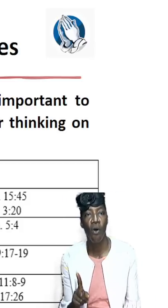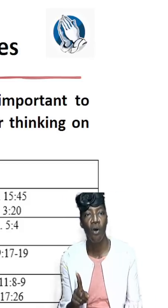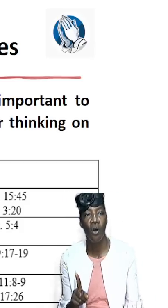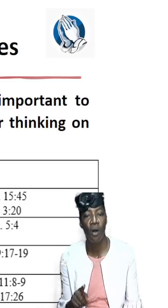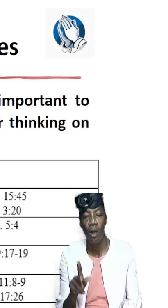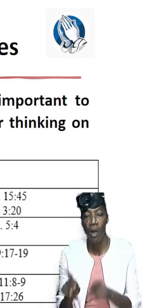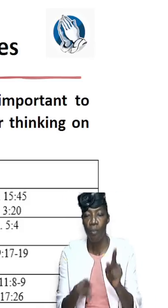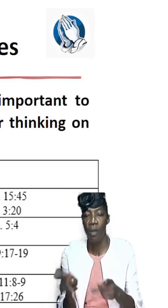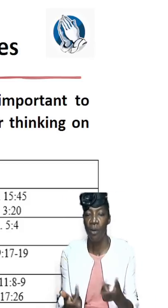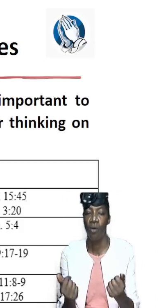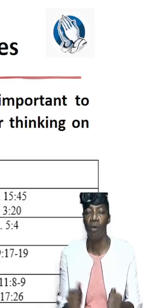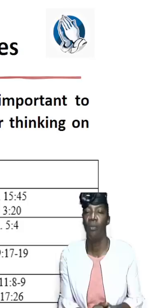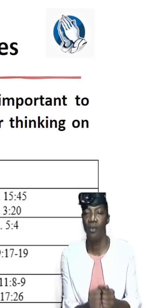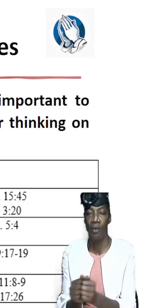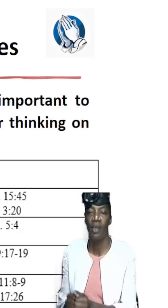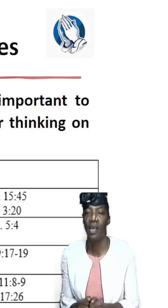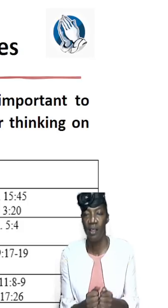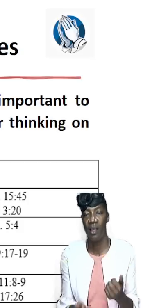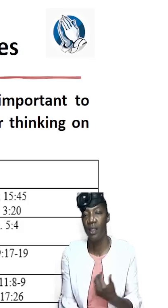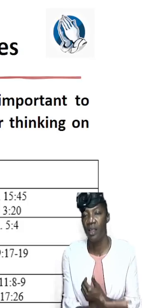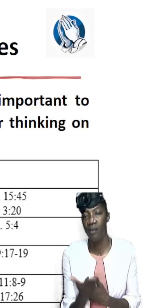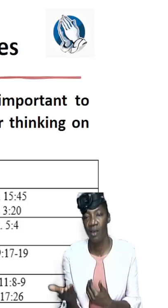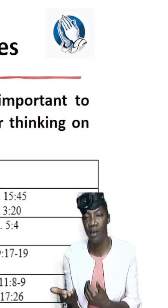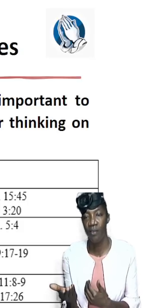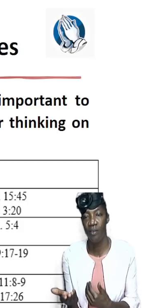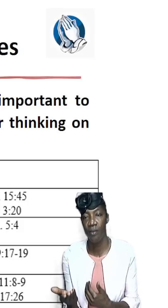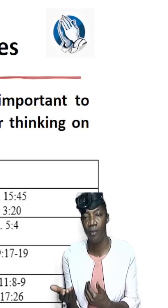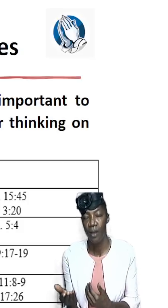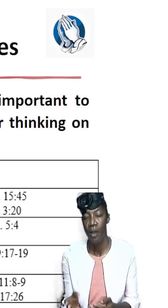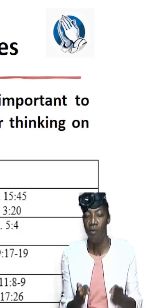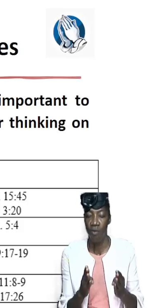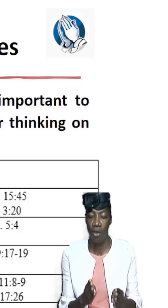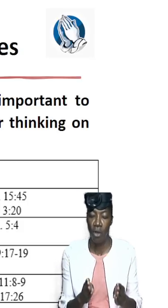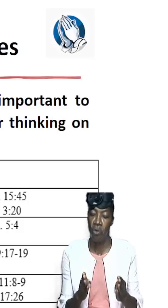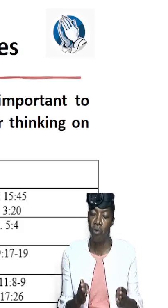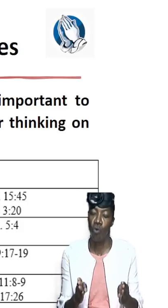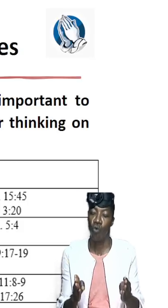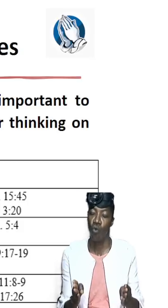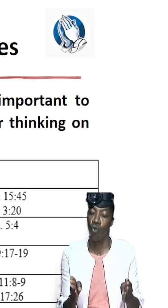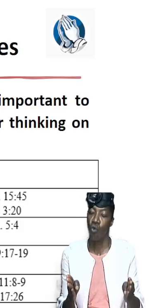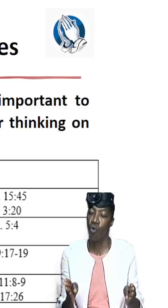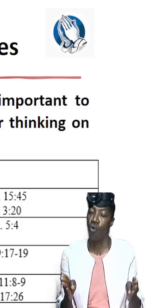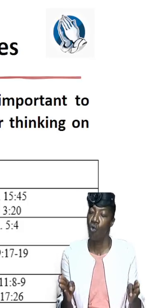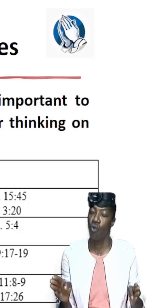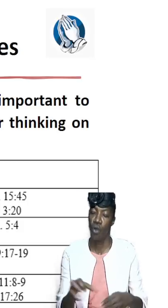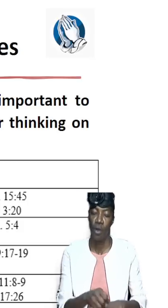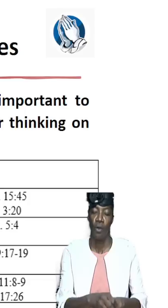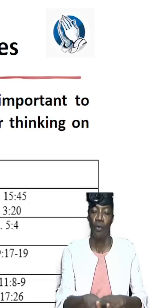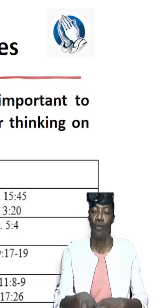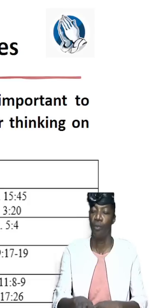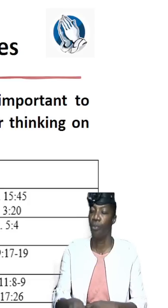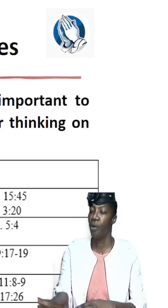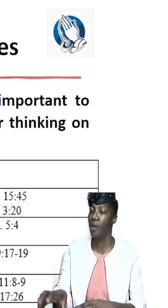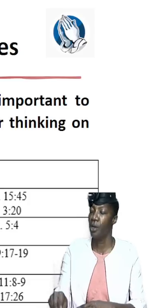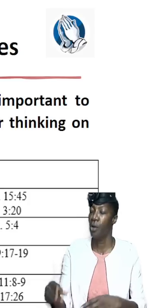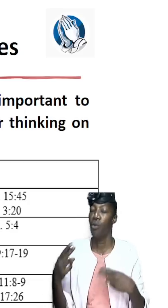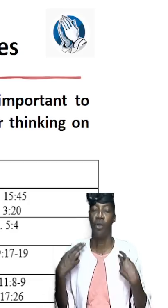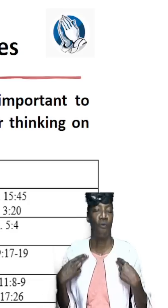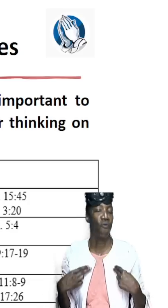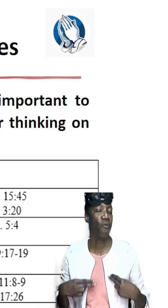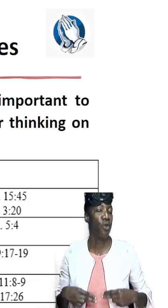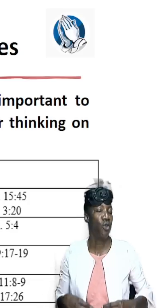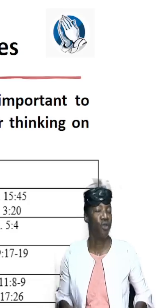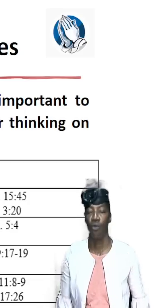folks getting together, and therefore for the expansion and the spreading out of